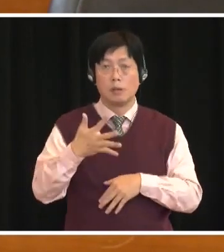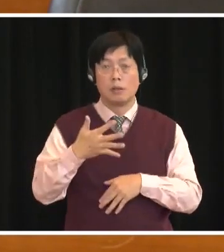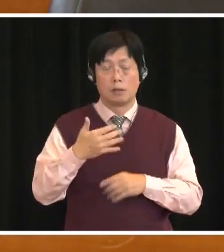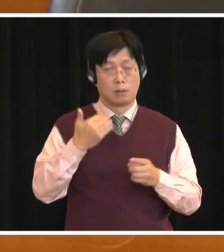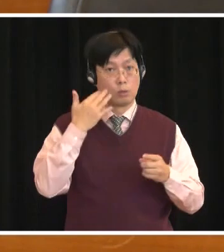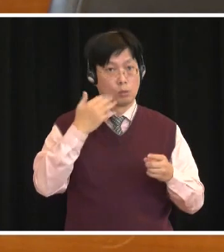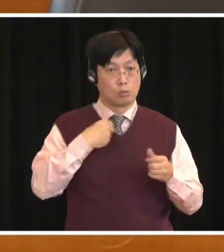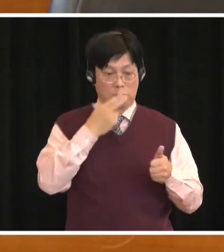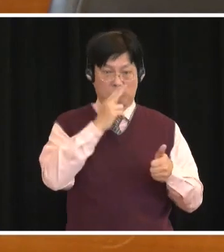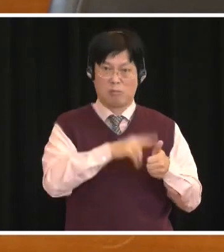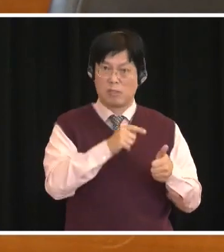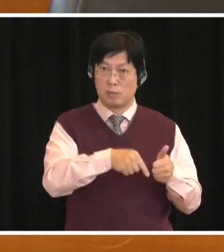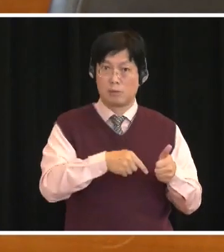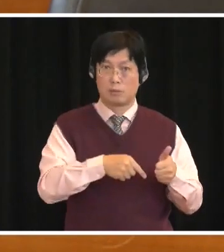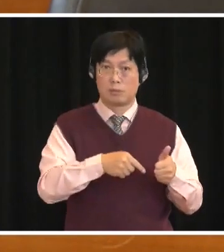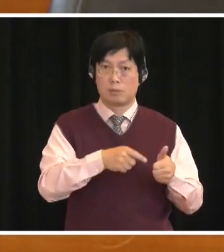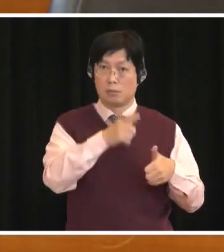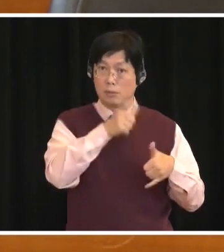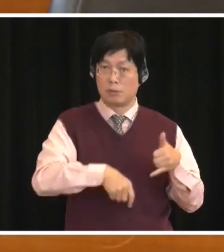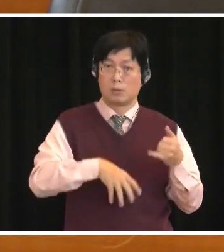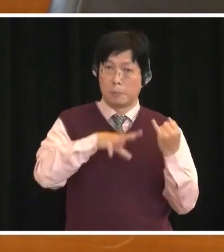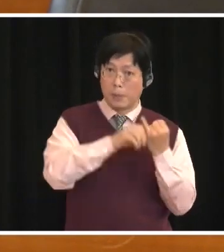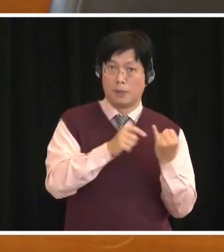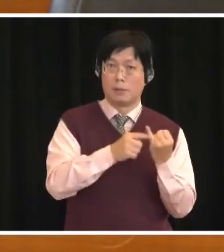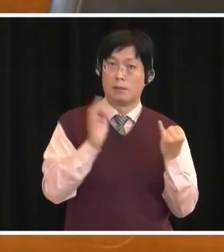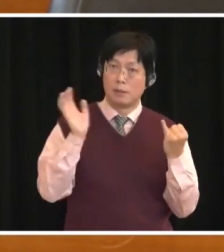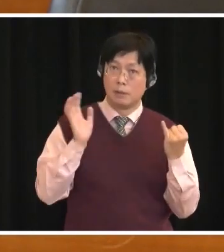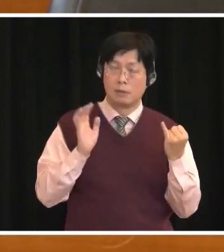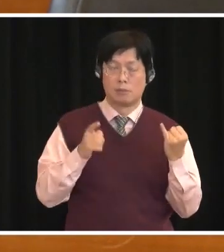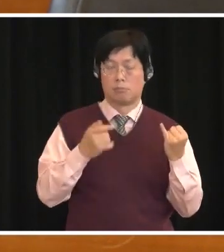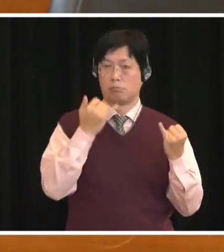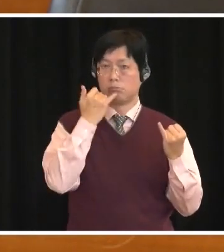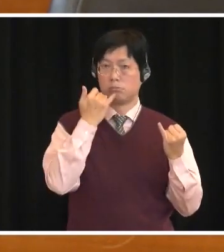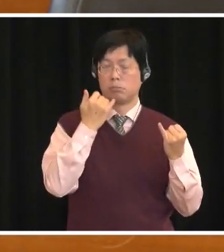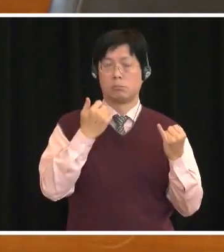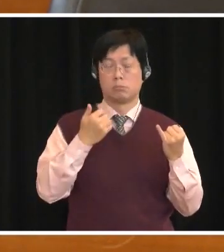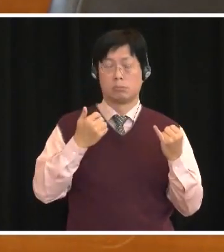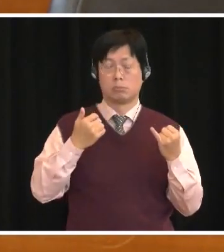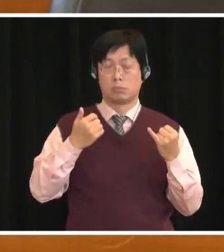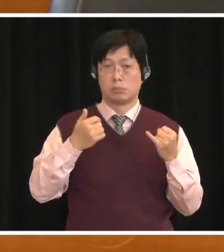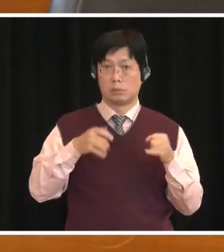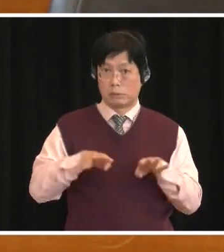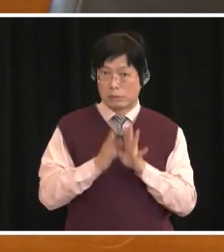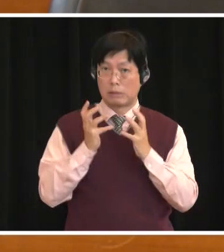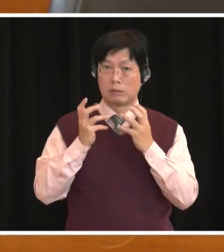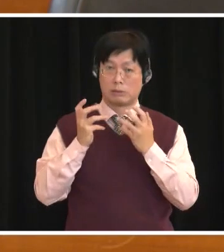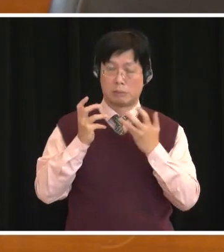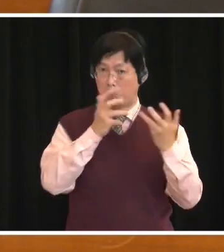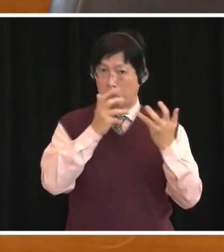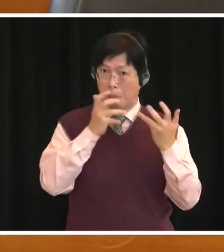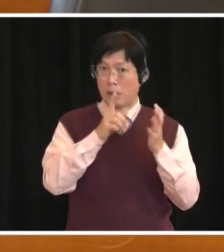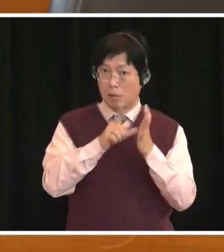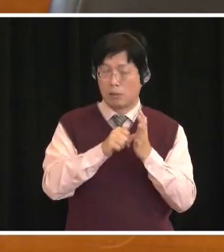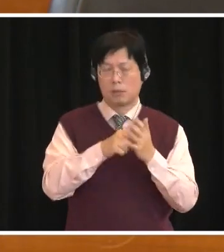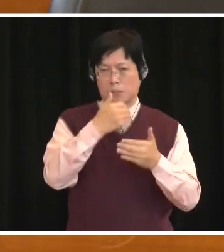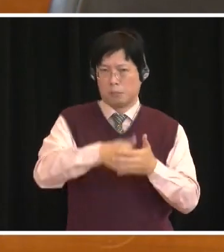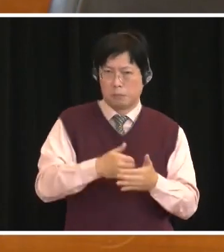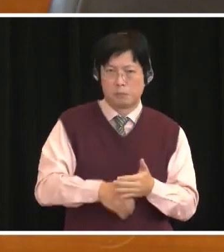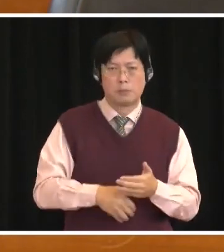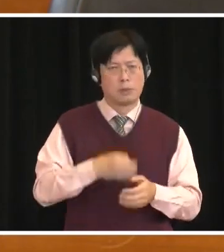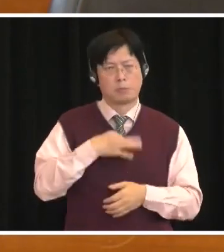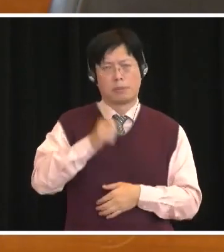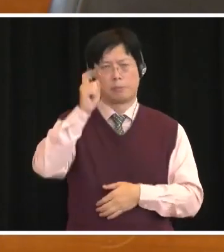requirements not to make the child victim of sexual abuse